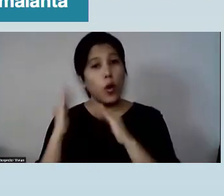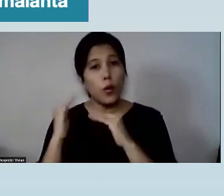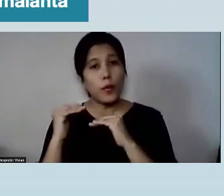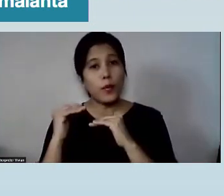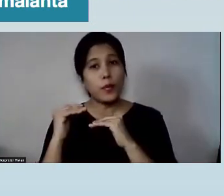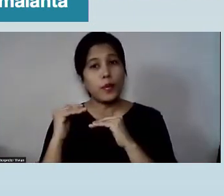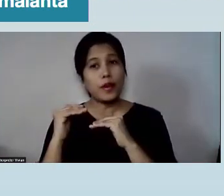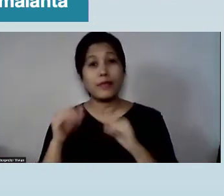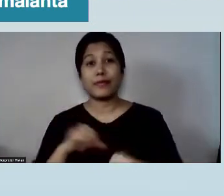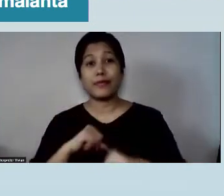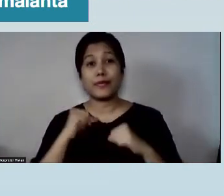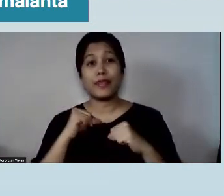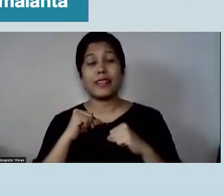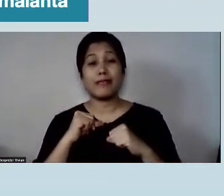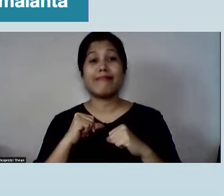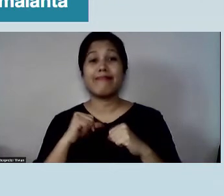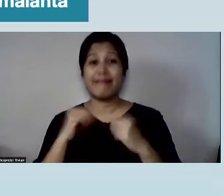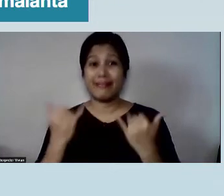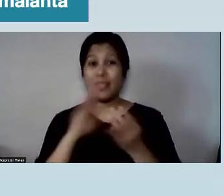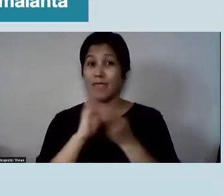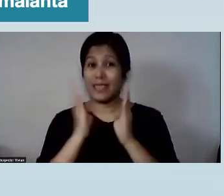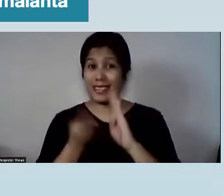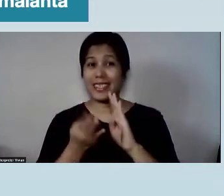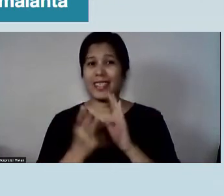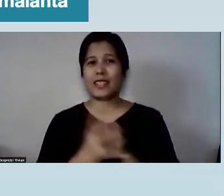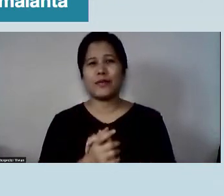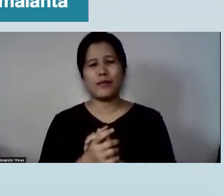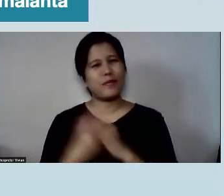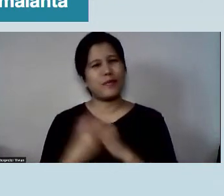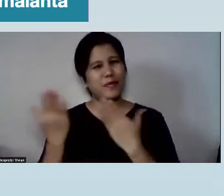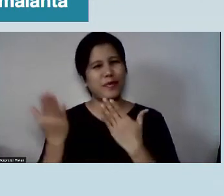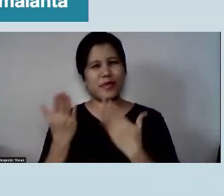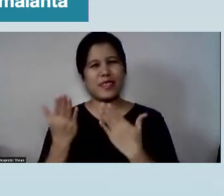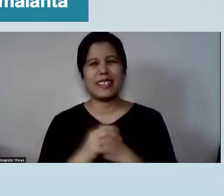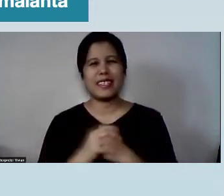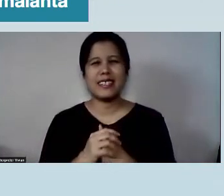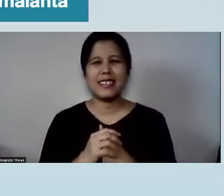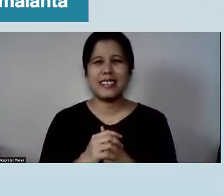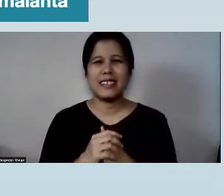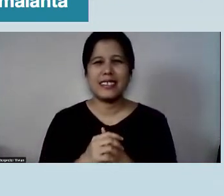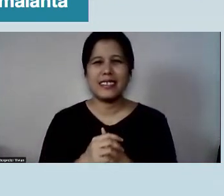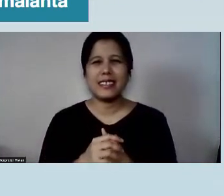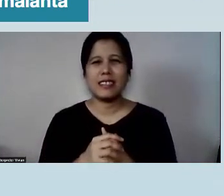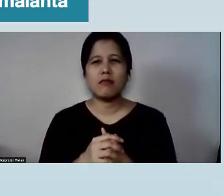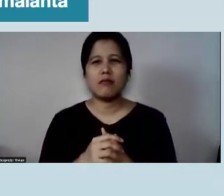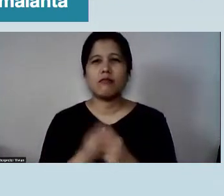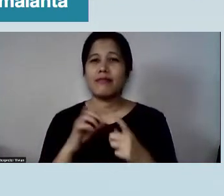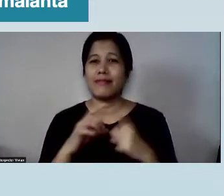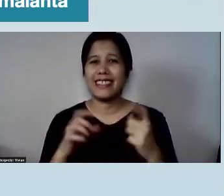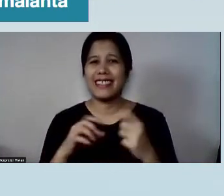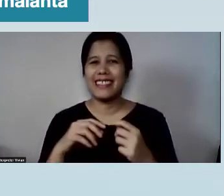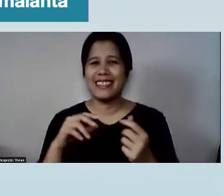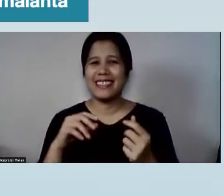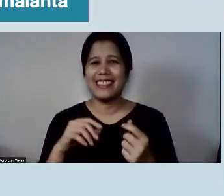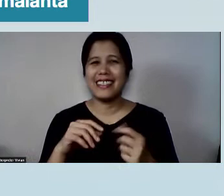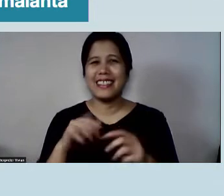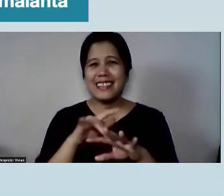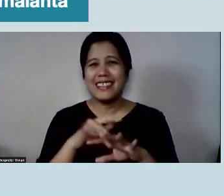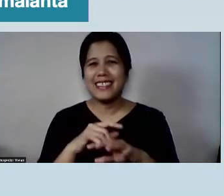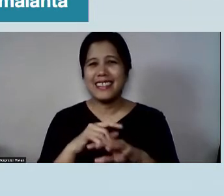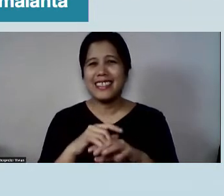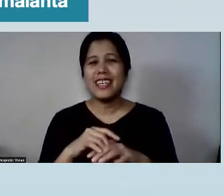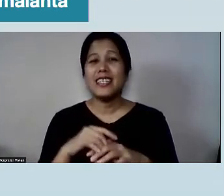he's proud of what I've become. Probably because of his spanking. Huh? Lumilipad yung chinelas nun. Research indicates that children